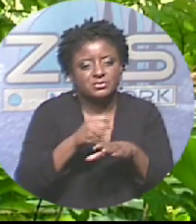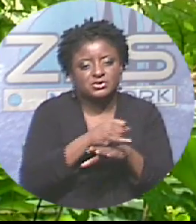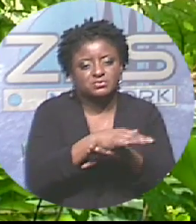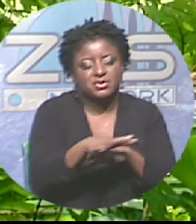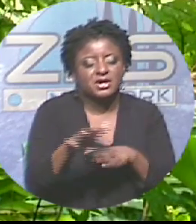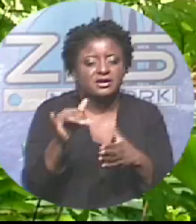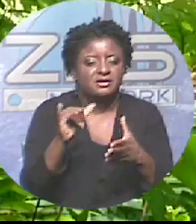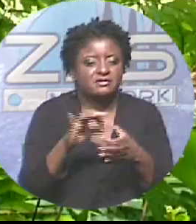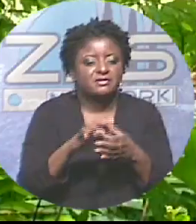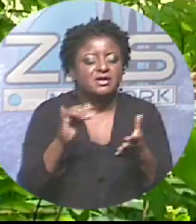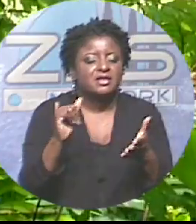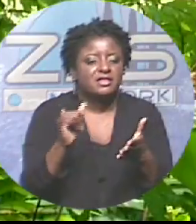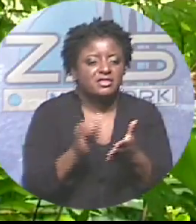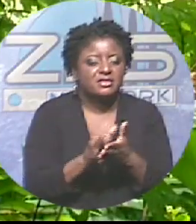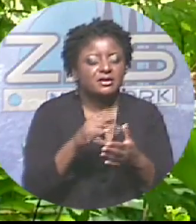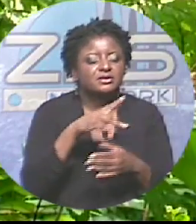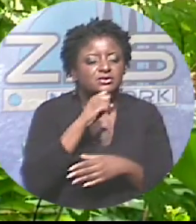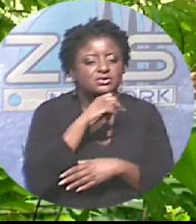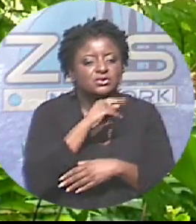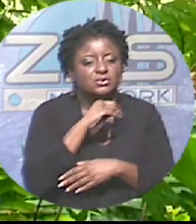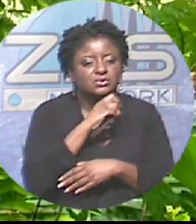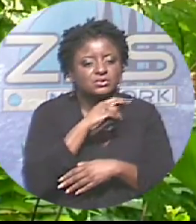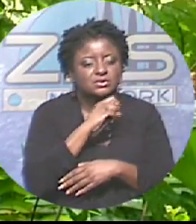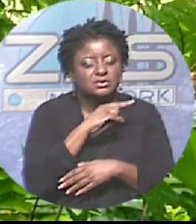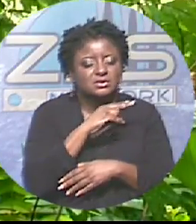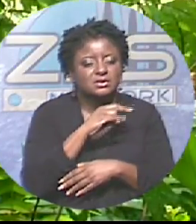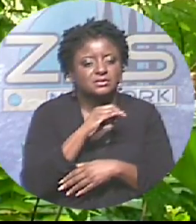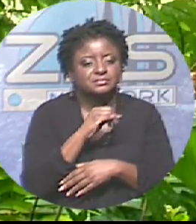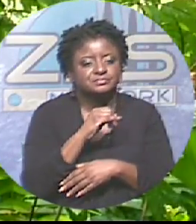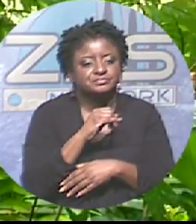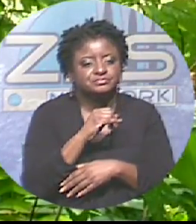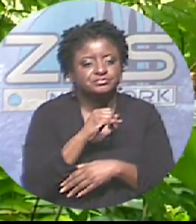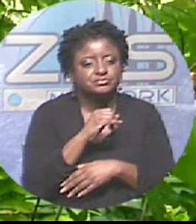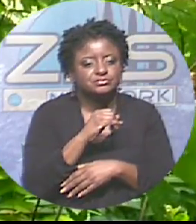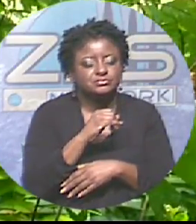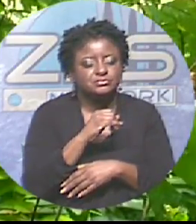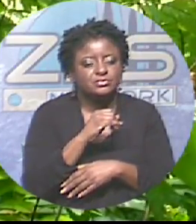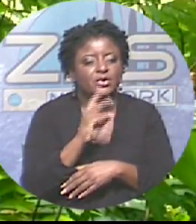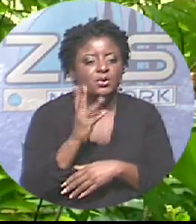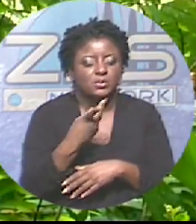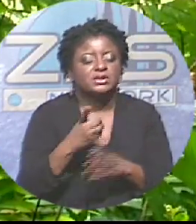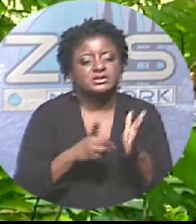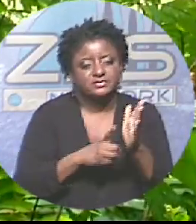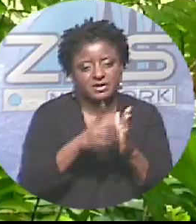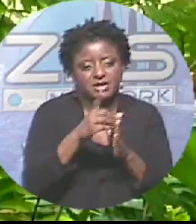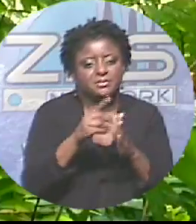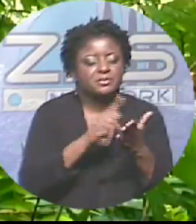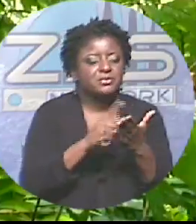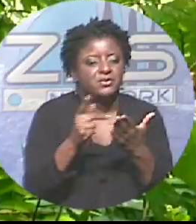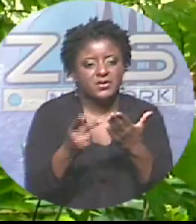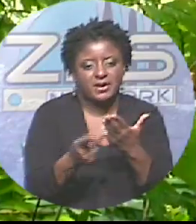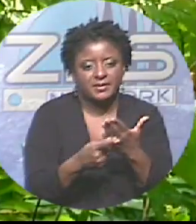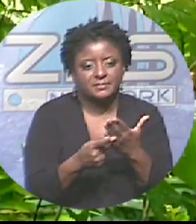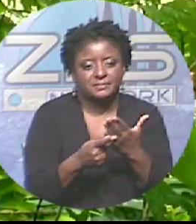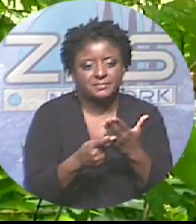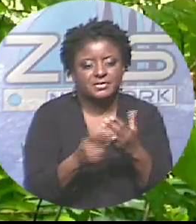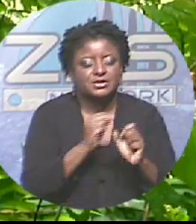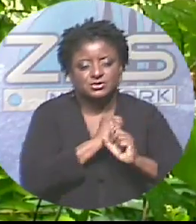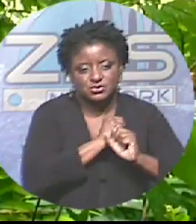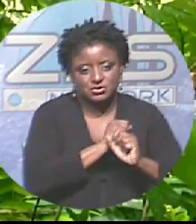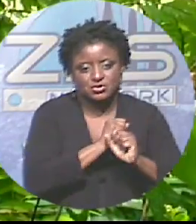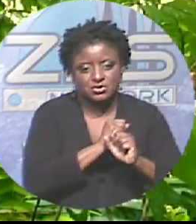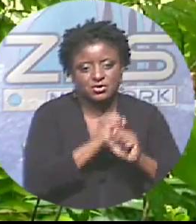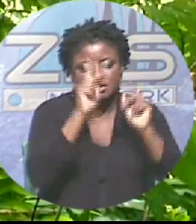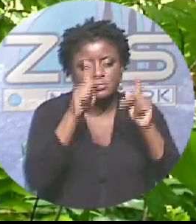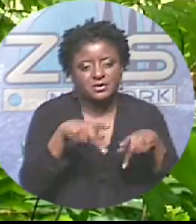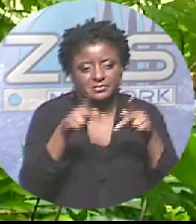been contracted by the Life at Key Property Owners Association, and we've developed a program where the security